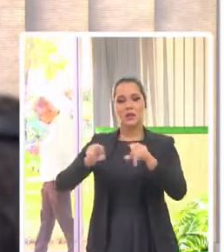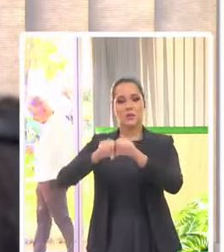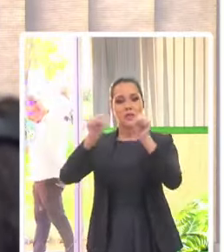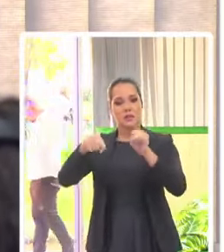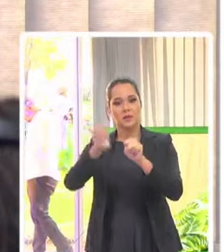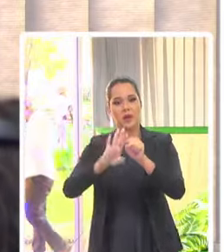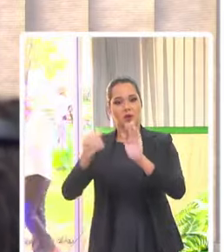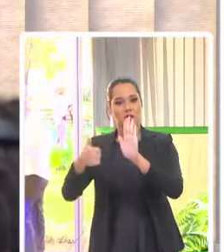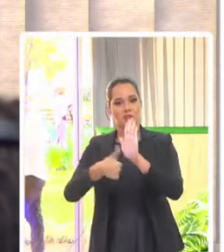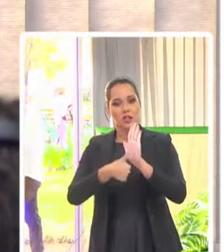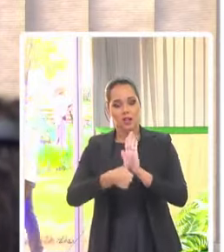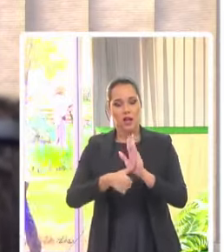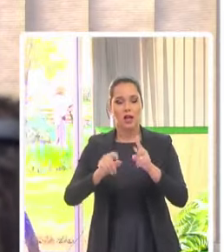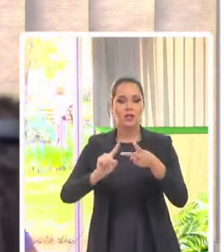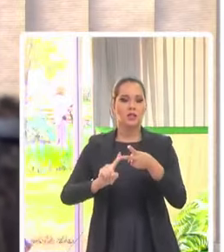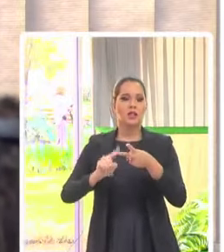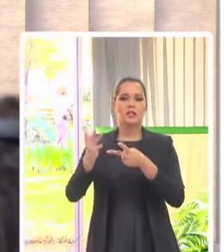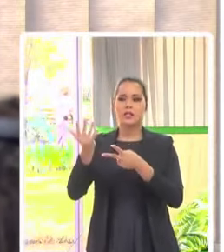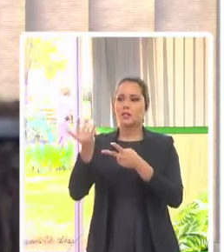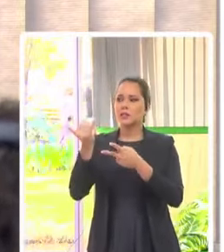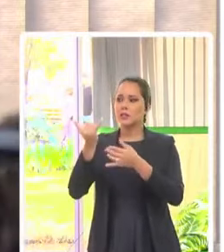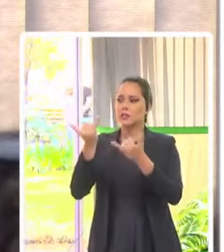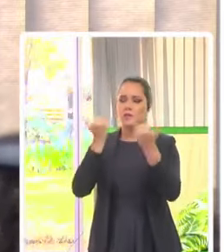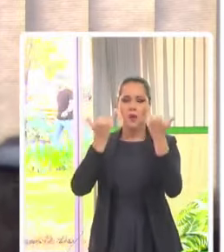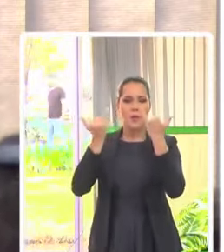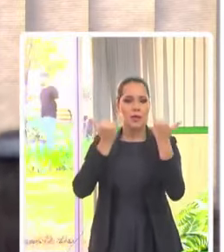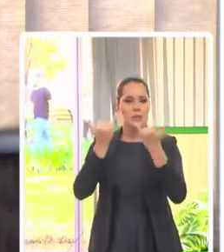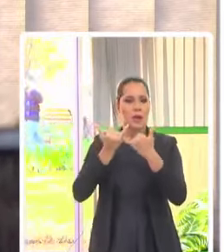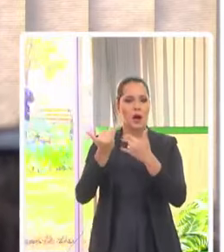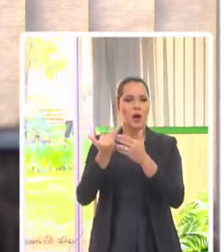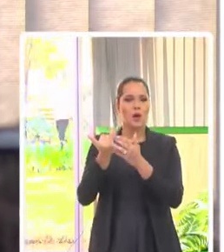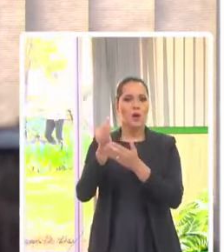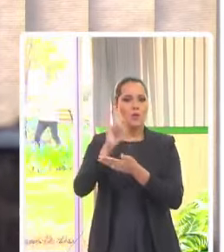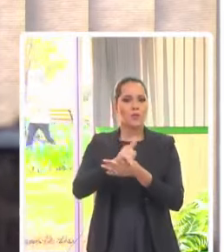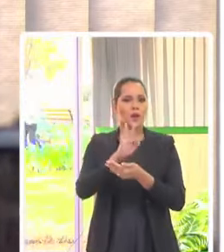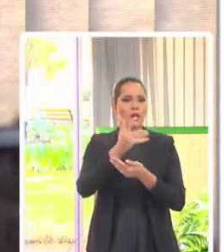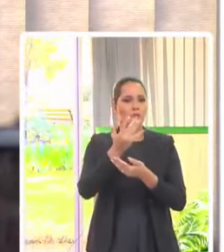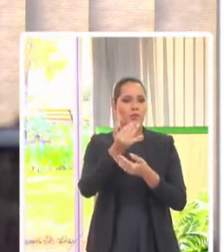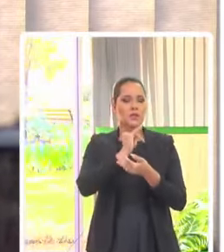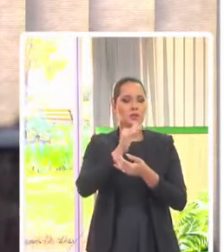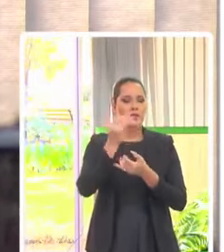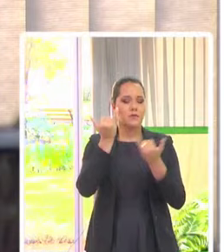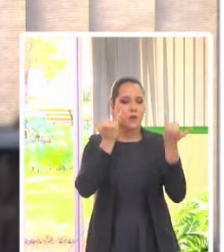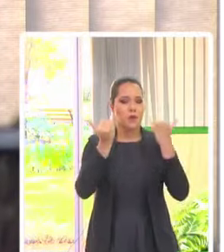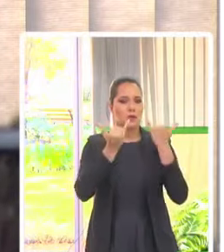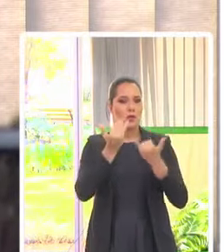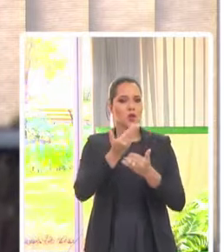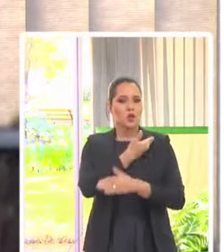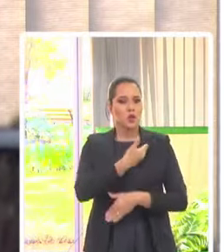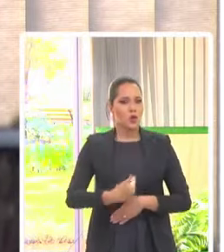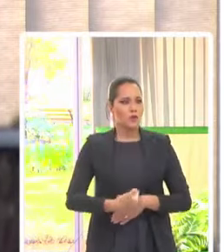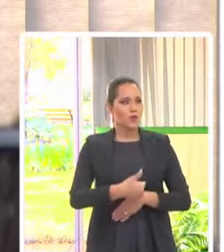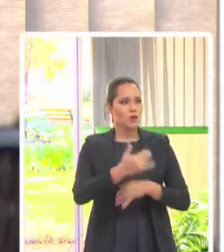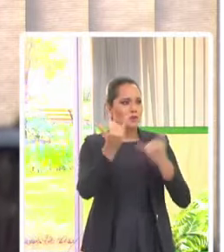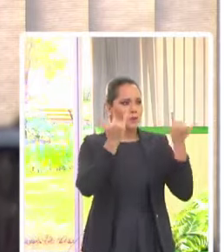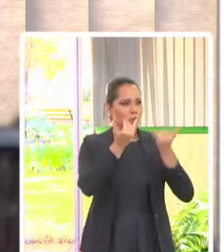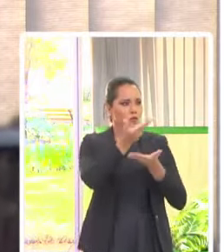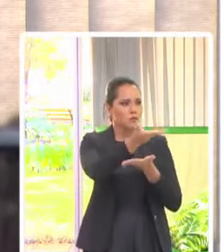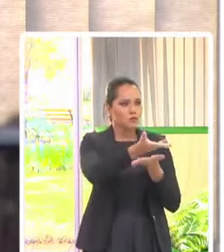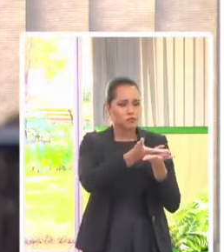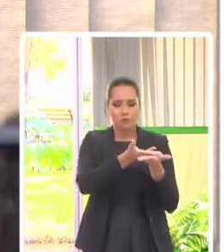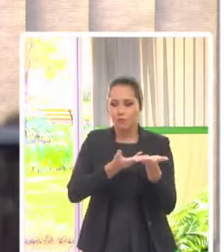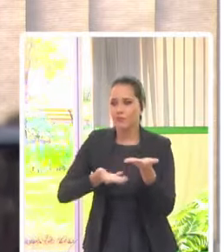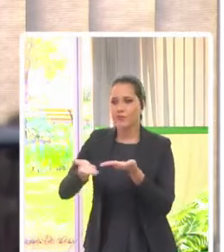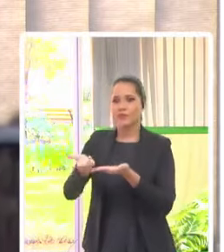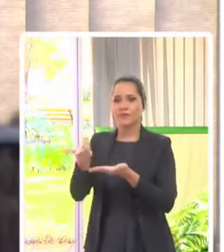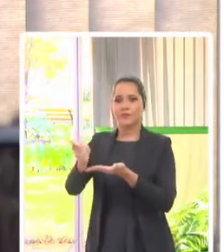services, which provide information automatically from government to other governments and to the civil society. And we're starting to